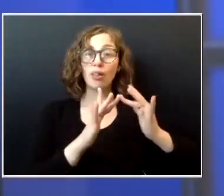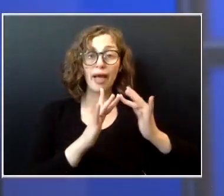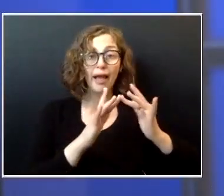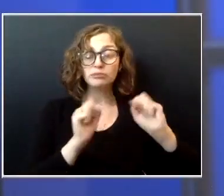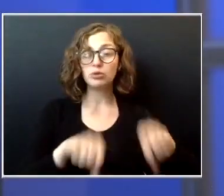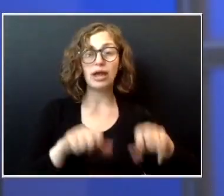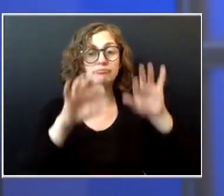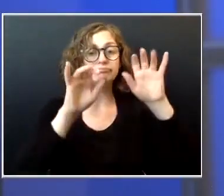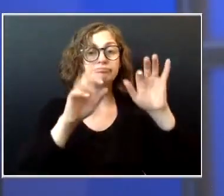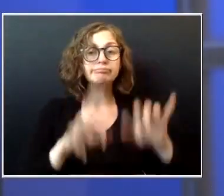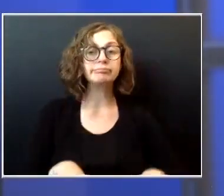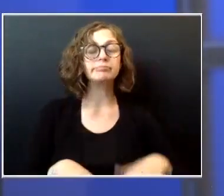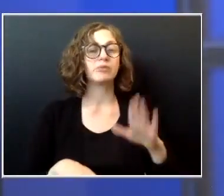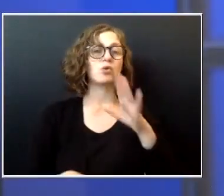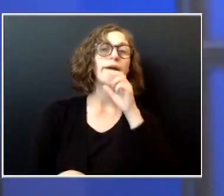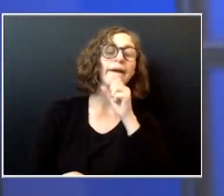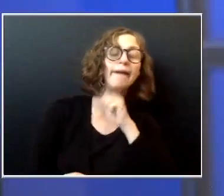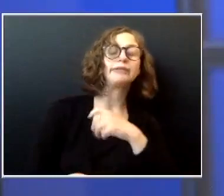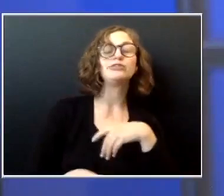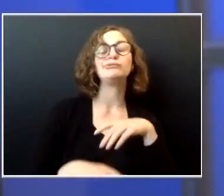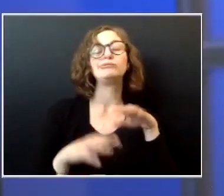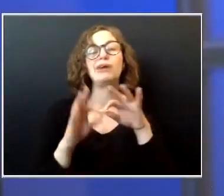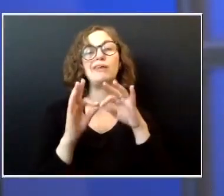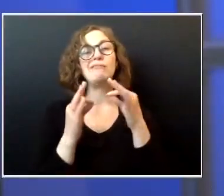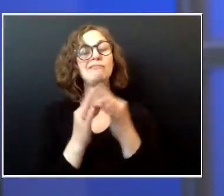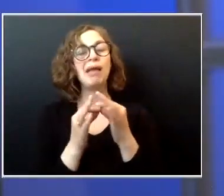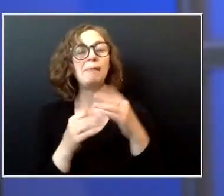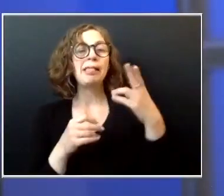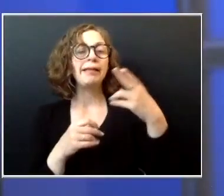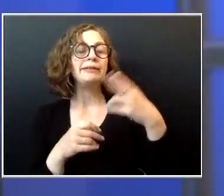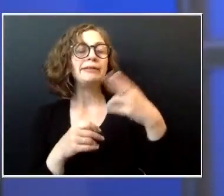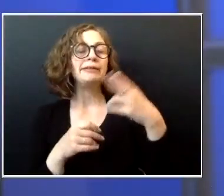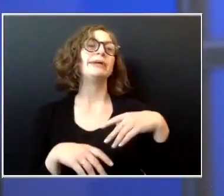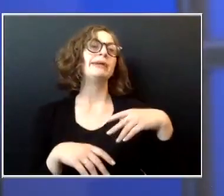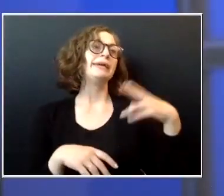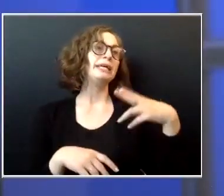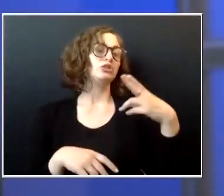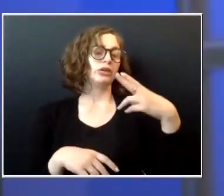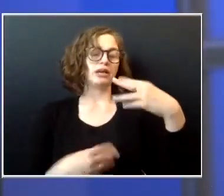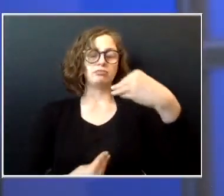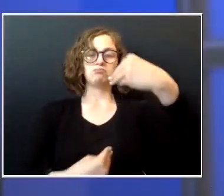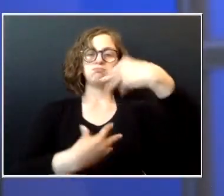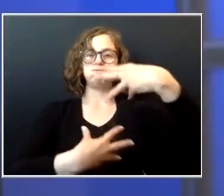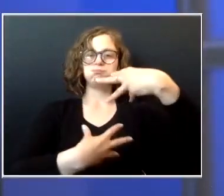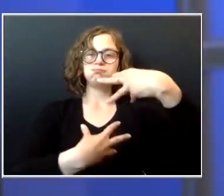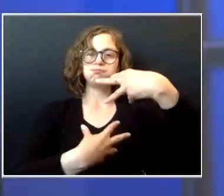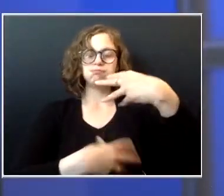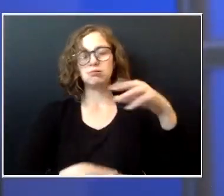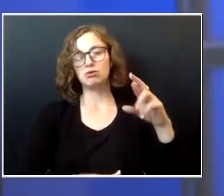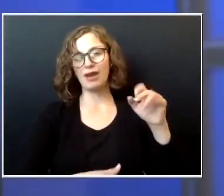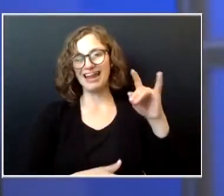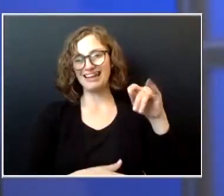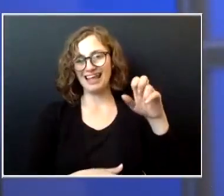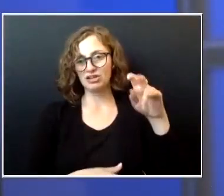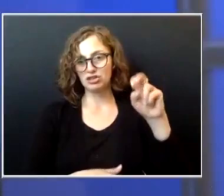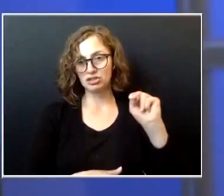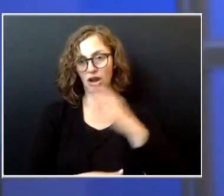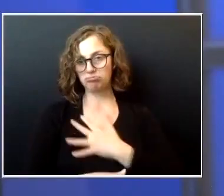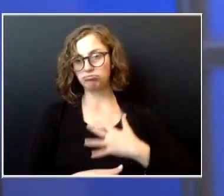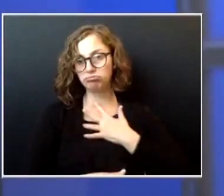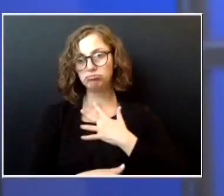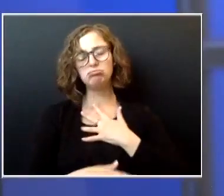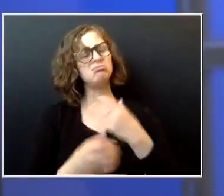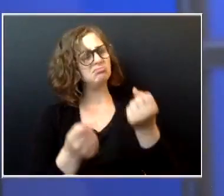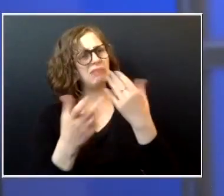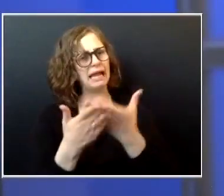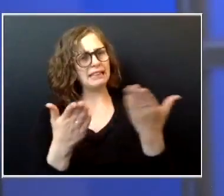history, history of chest radiation, a bunch of different factors to determine if you may be at higher risk. But your doctor can also